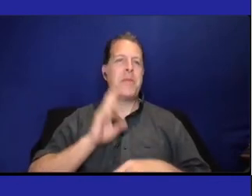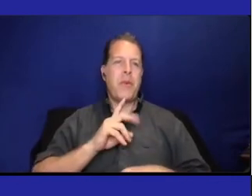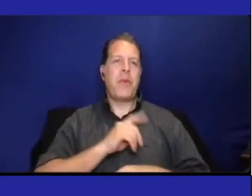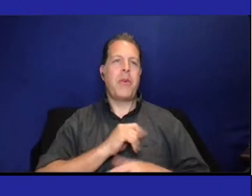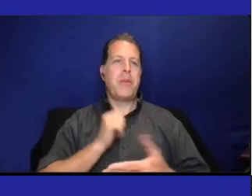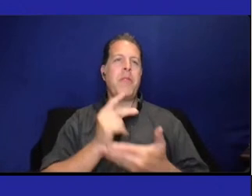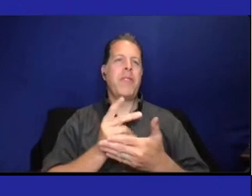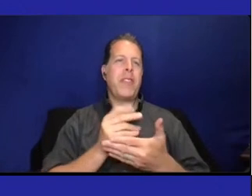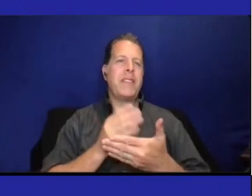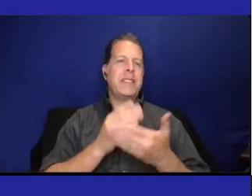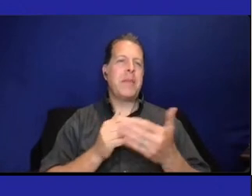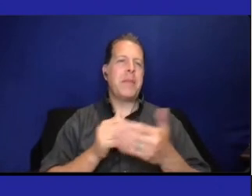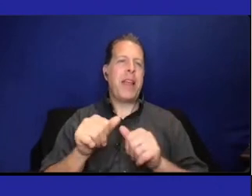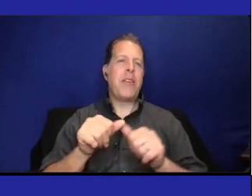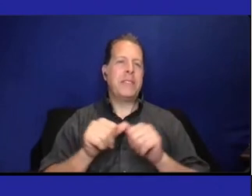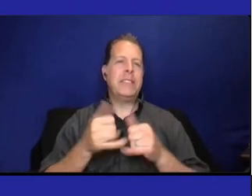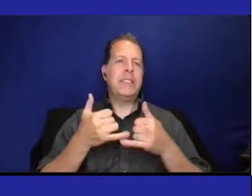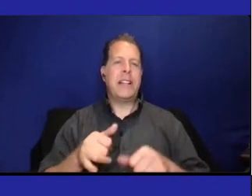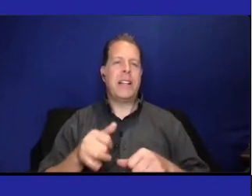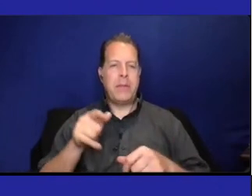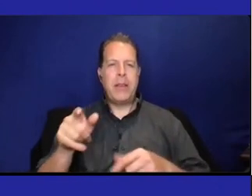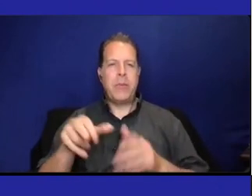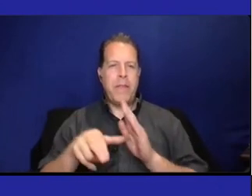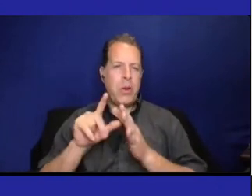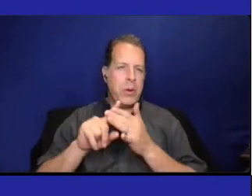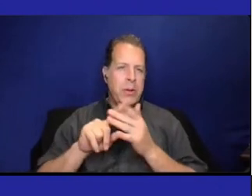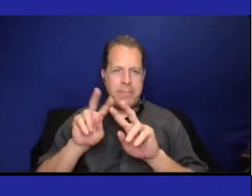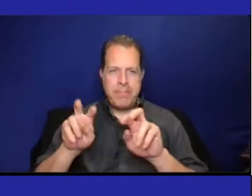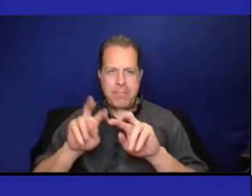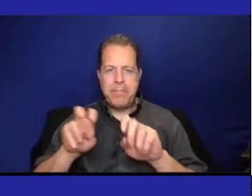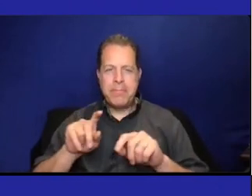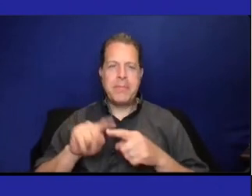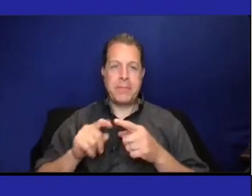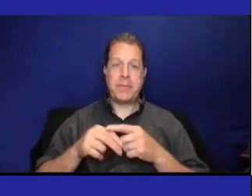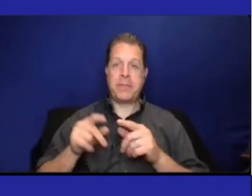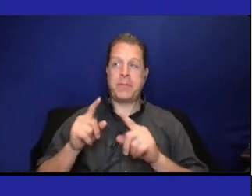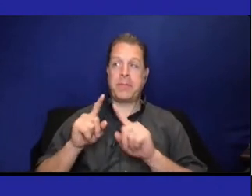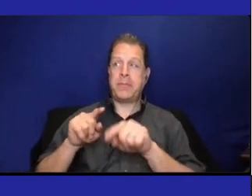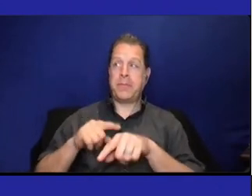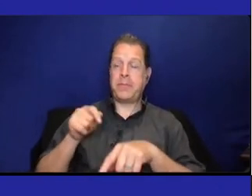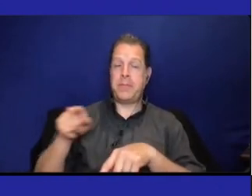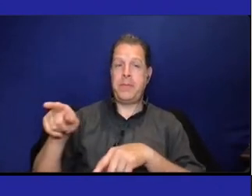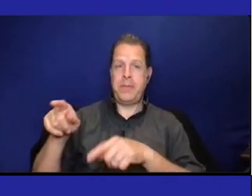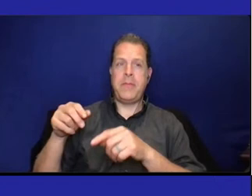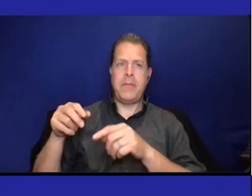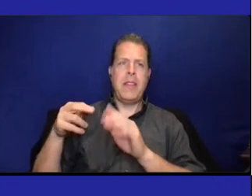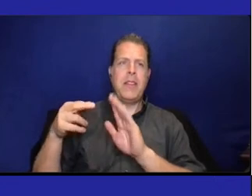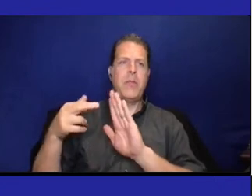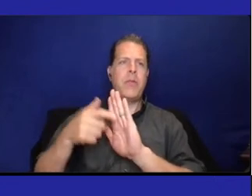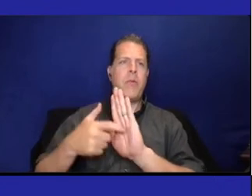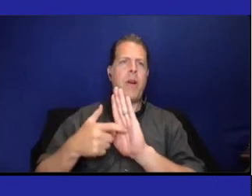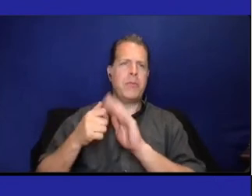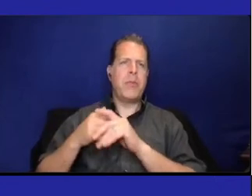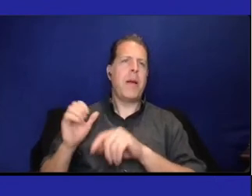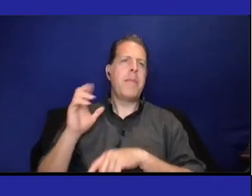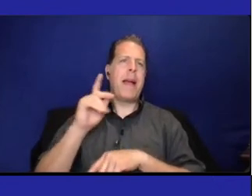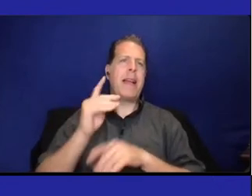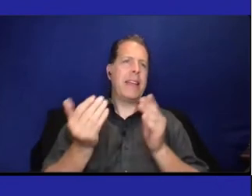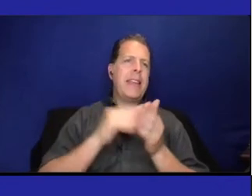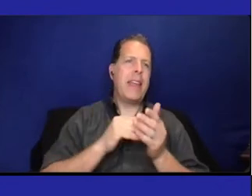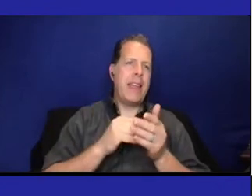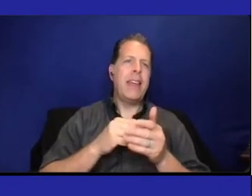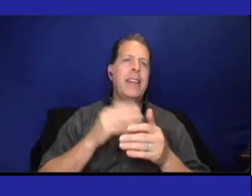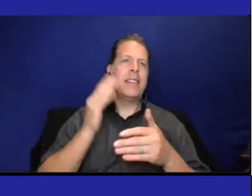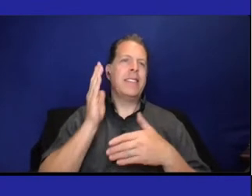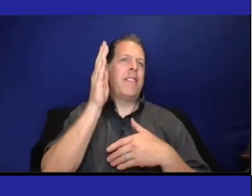areas that are still being reviewed. And due to the regulatory agency requirements, there's a potential that we're gonna come back again in the future